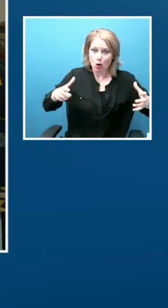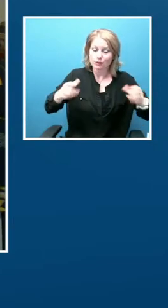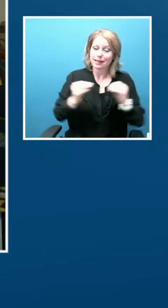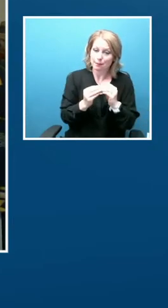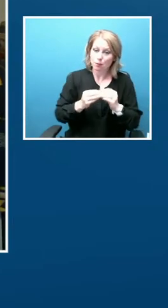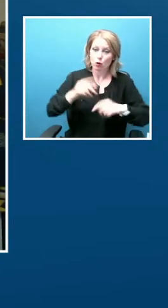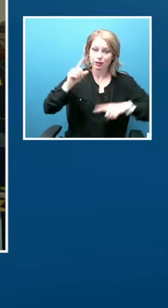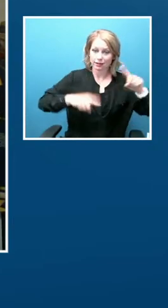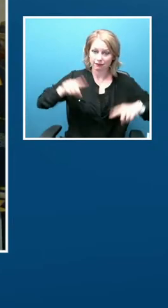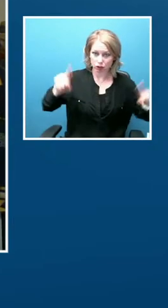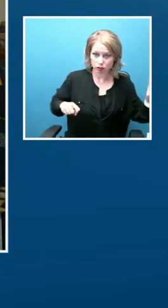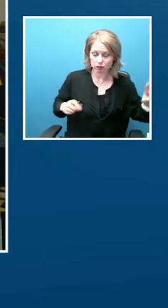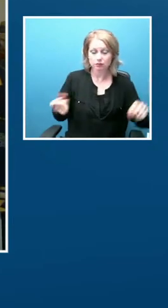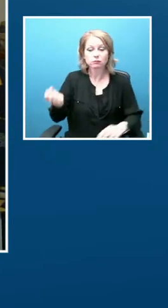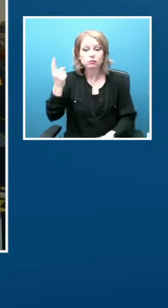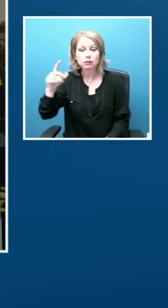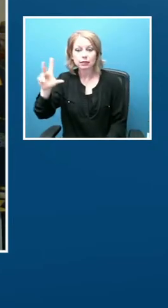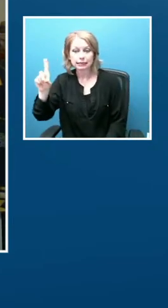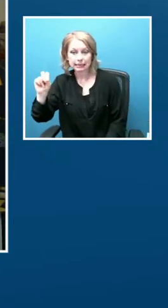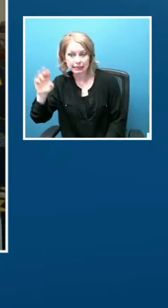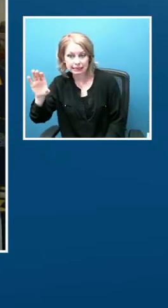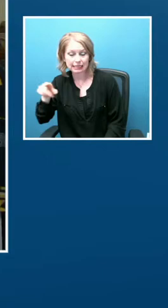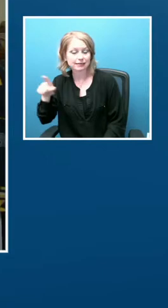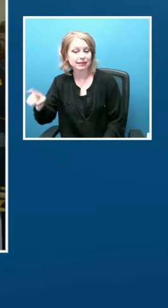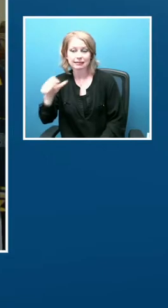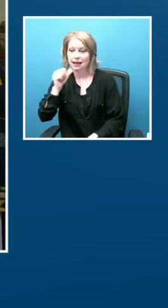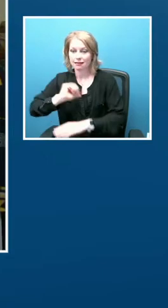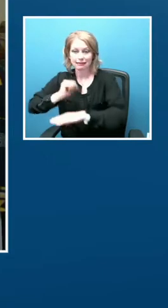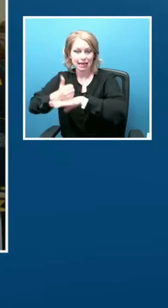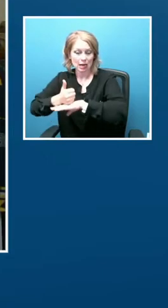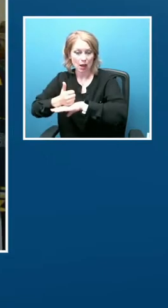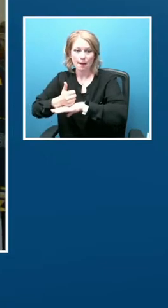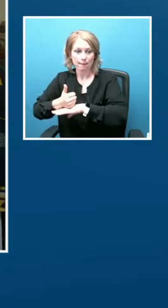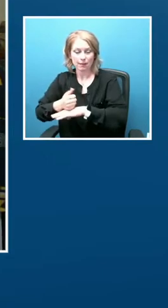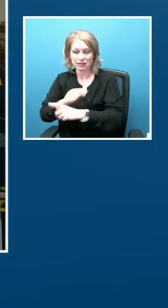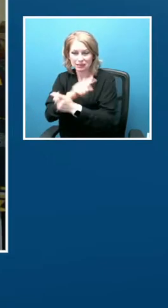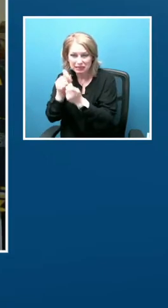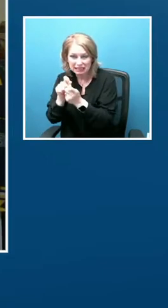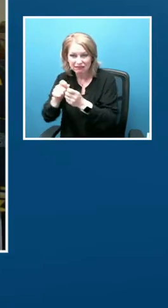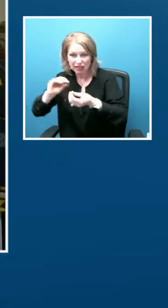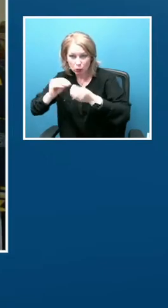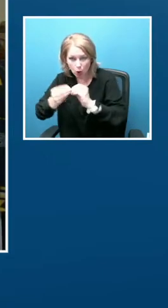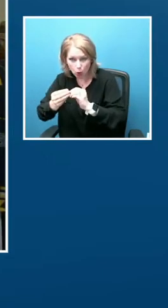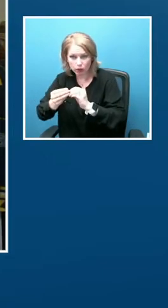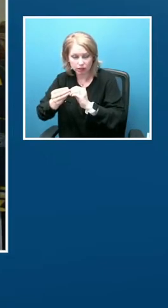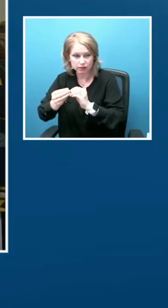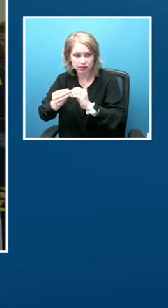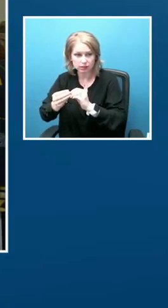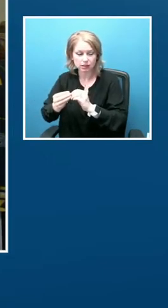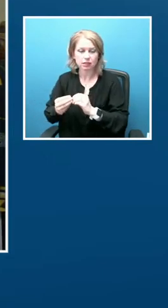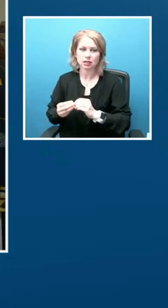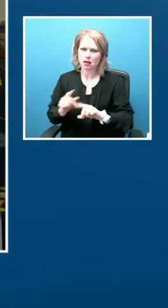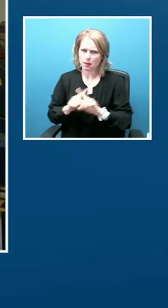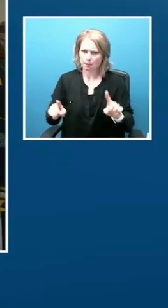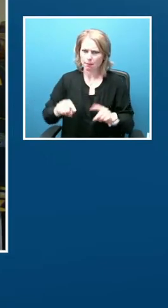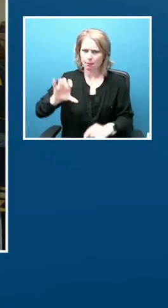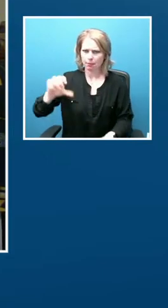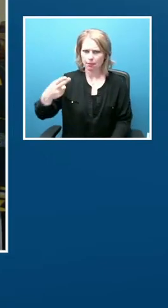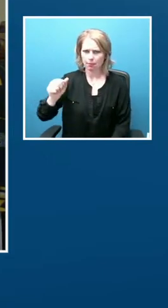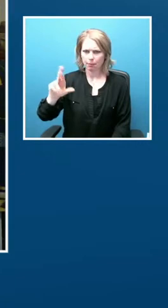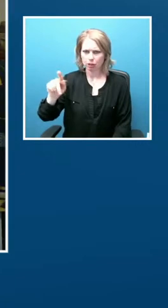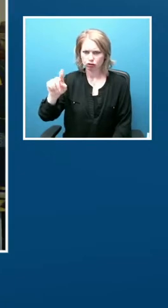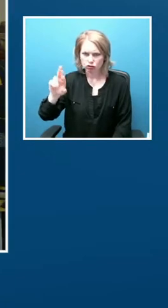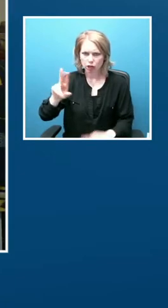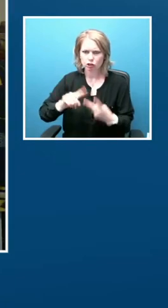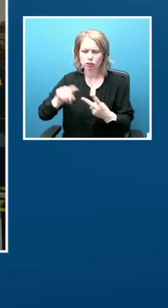not impose membership quotas for state party, in fact, the charter and bylaws are very clear that